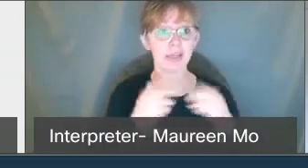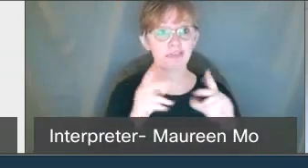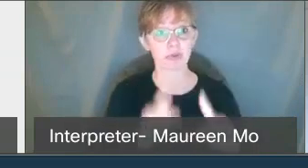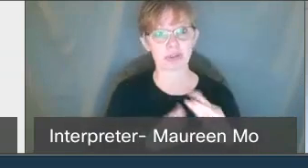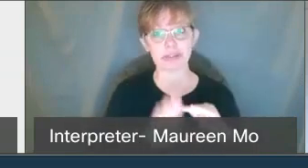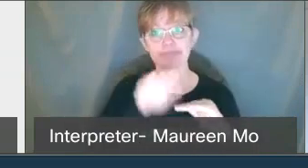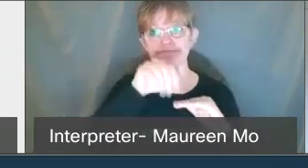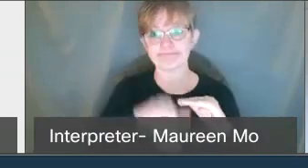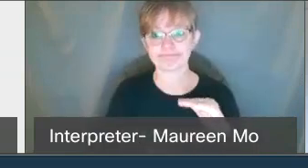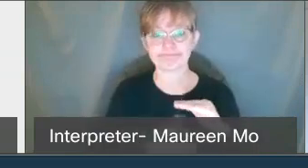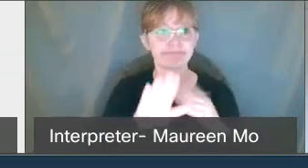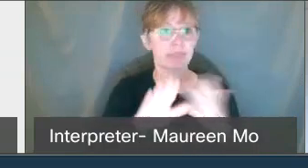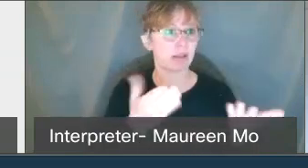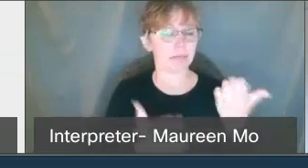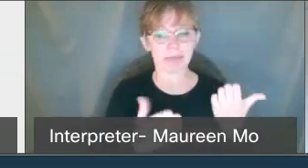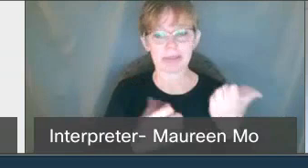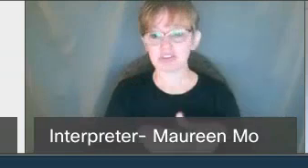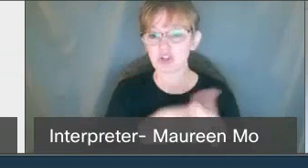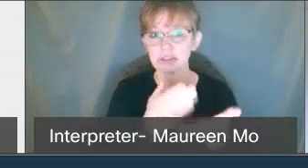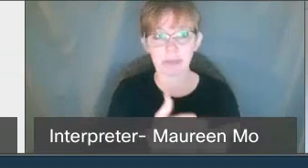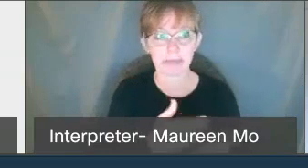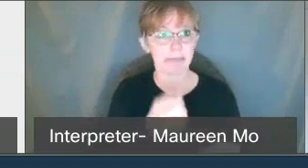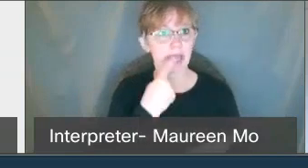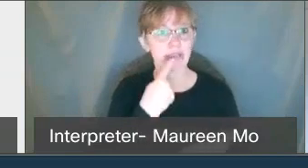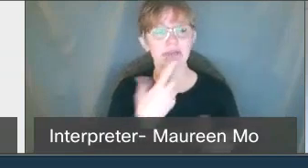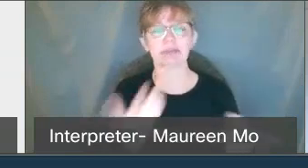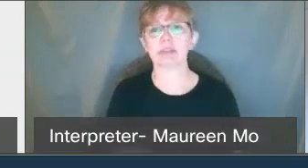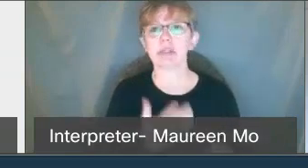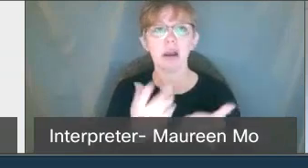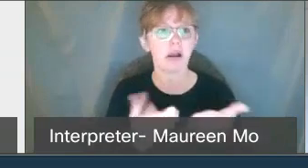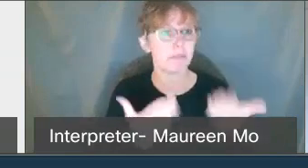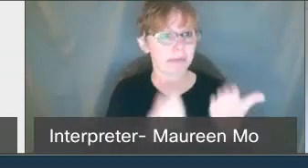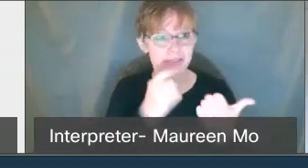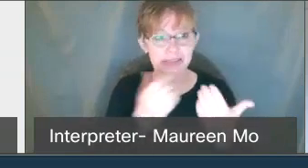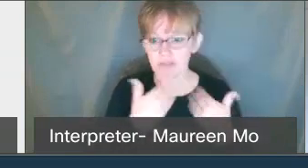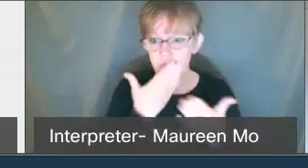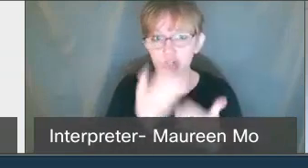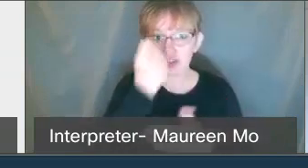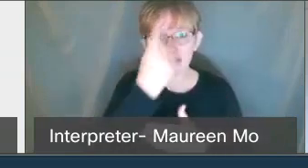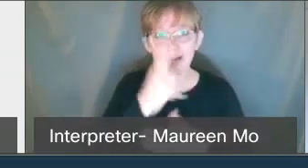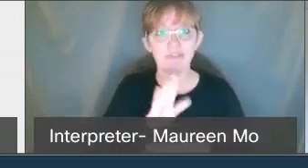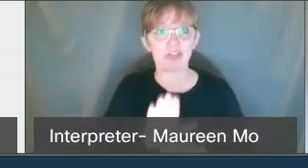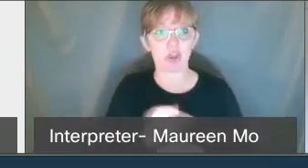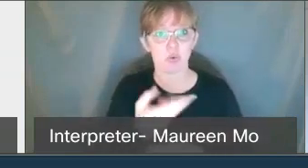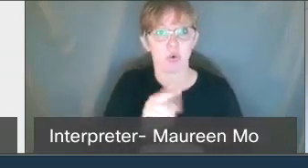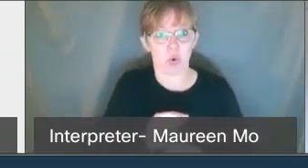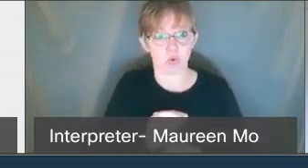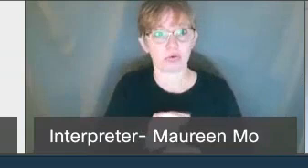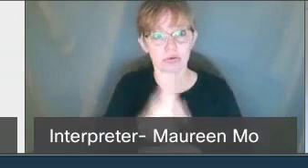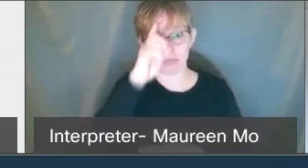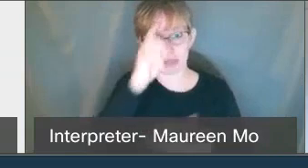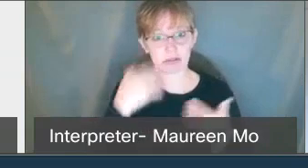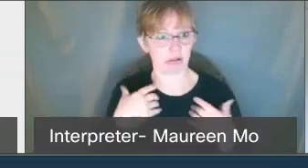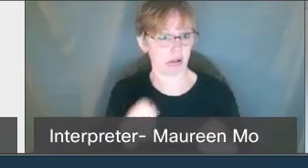out constantly, going on and off their med, has very poor insight. But, quite frankly, it might not be realistic that we ever change